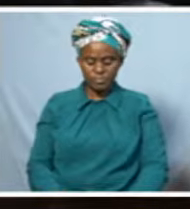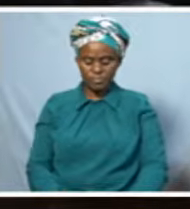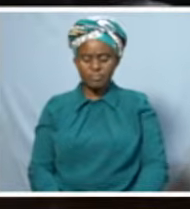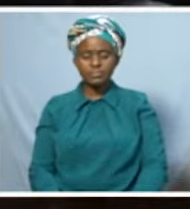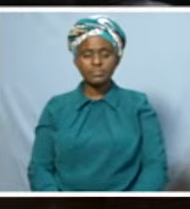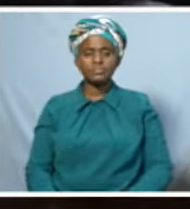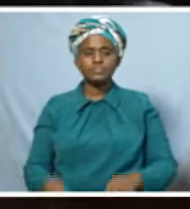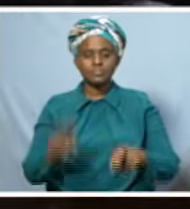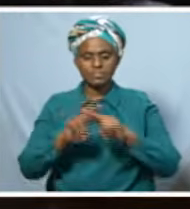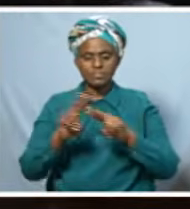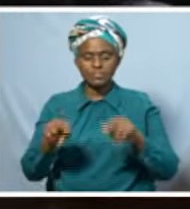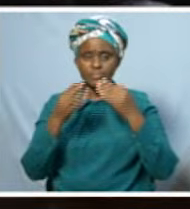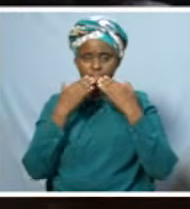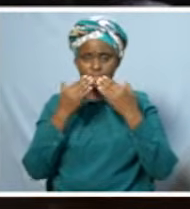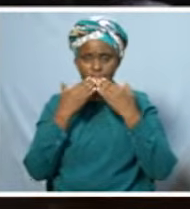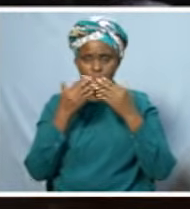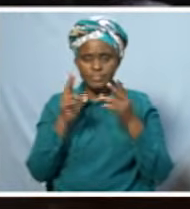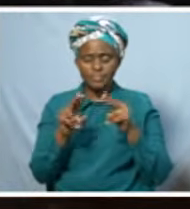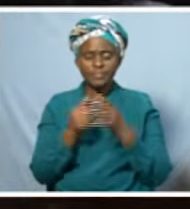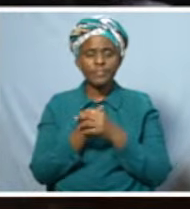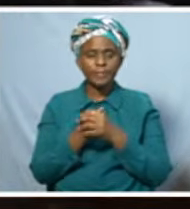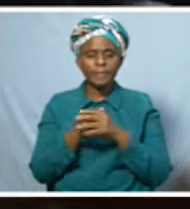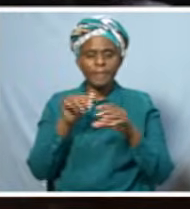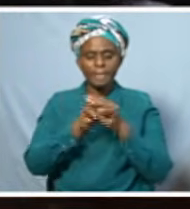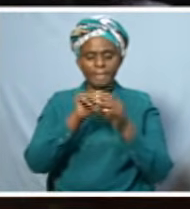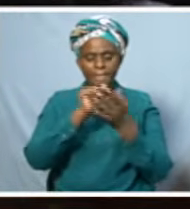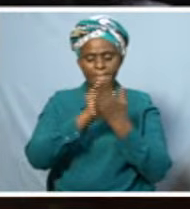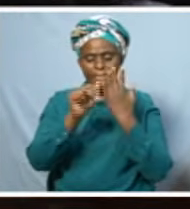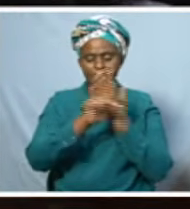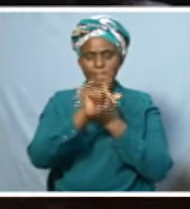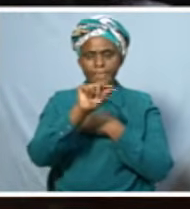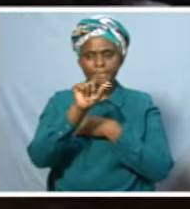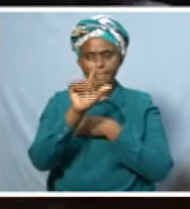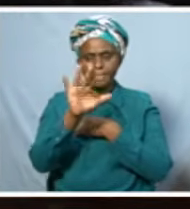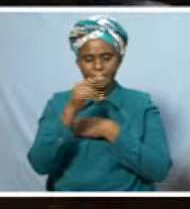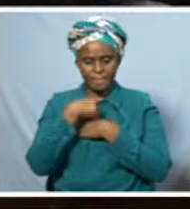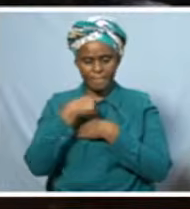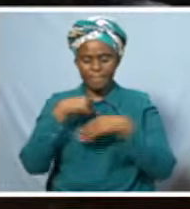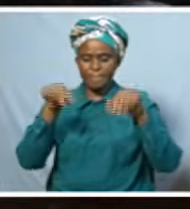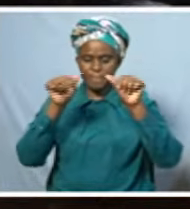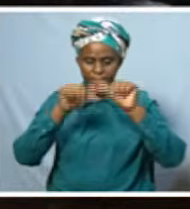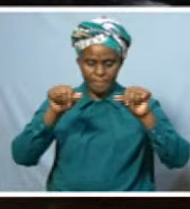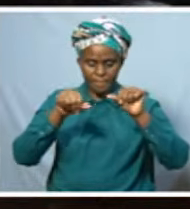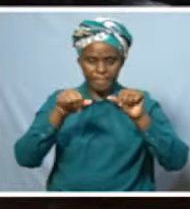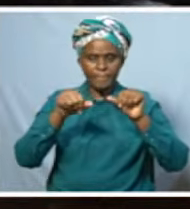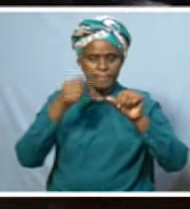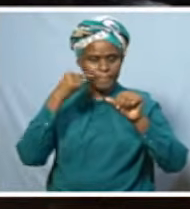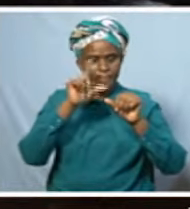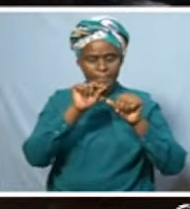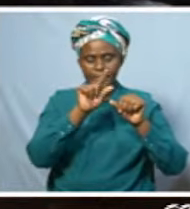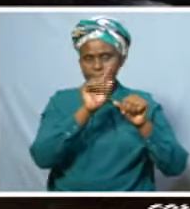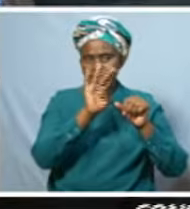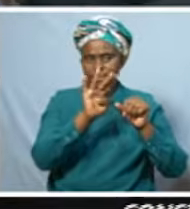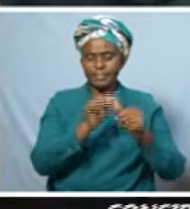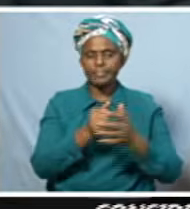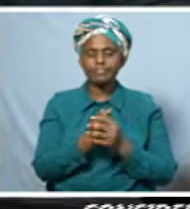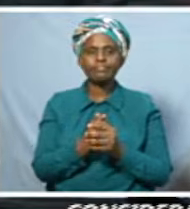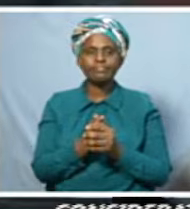Thank you, Chair. That if you are at all. Was in April 2025. That's when I did for the OA for 2024.